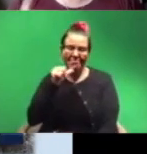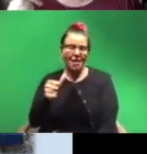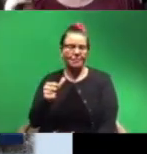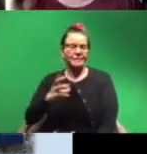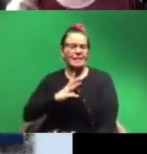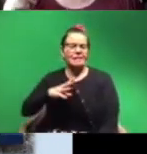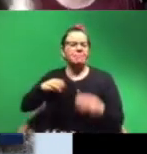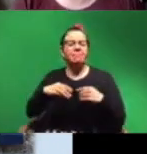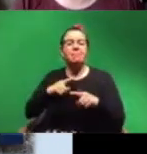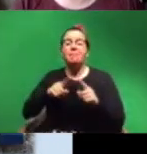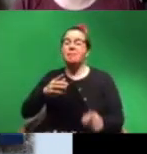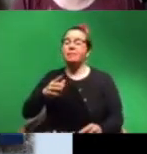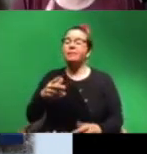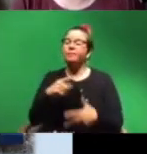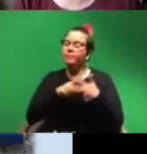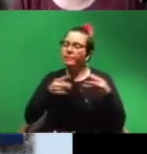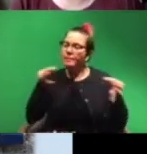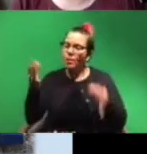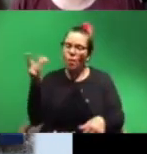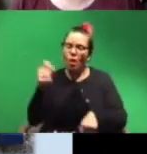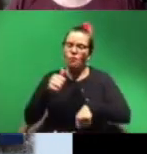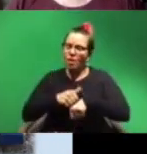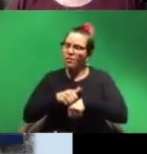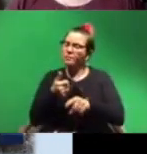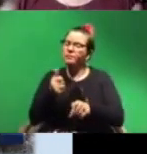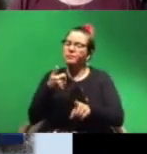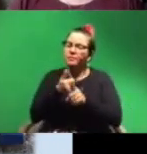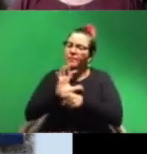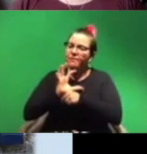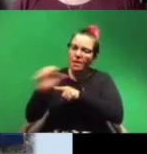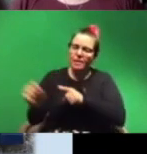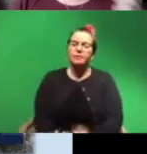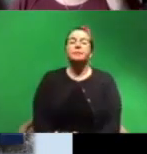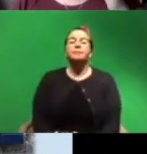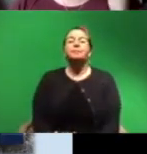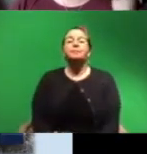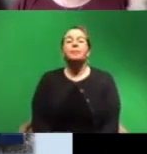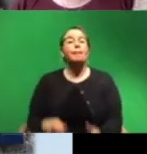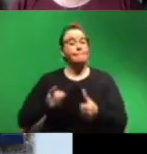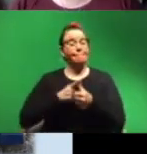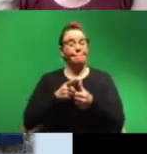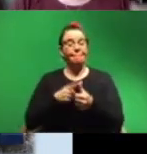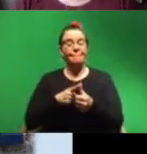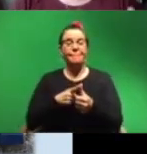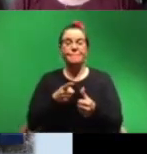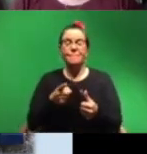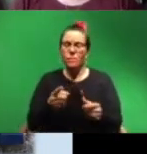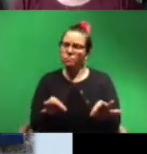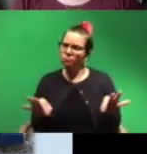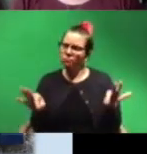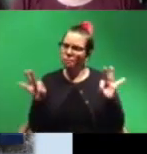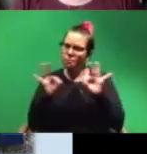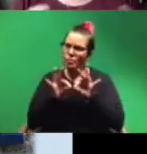but I am here to tell you 3 reasons why rocks are fabulous. So rocks are fabulous, first of all, because they're super important to